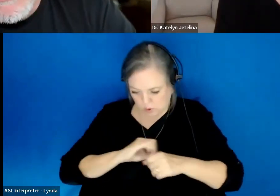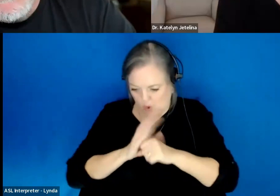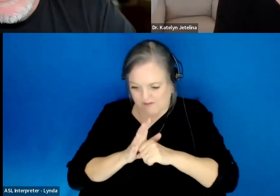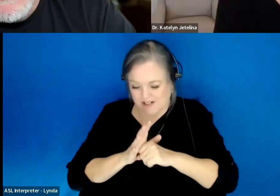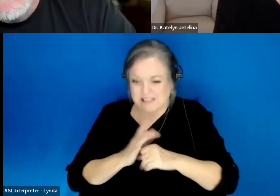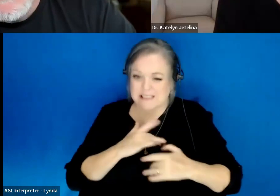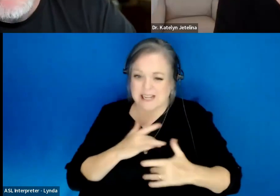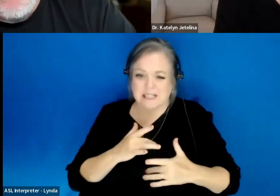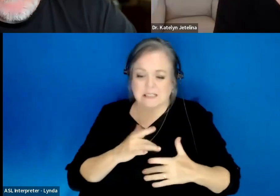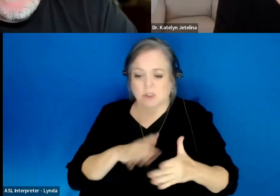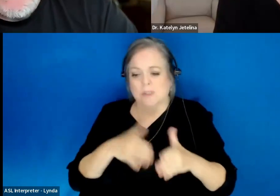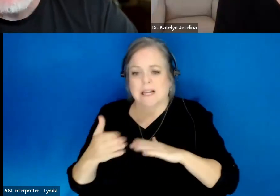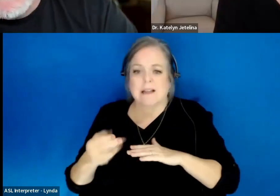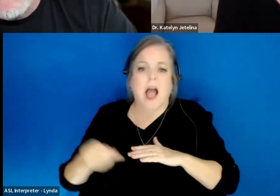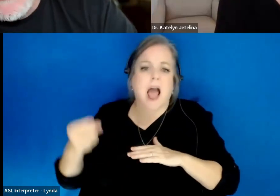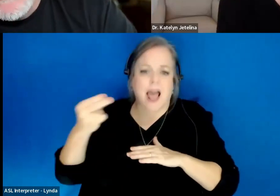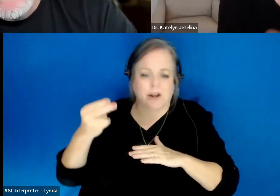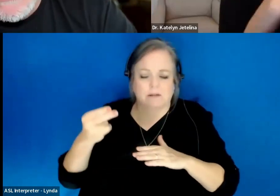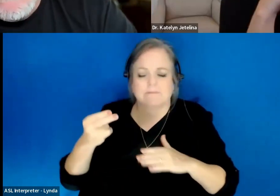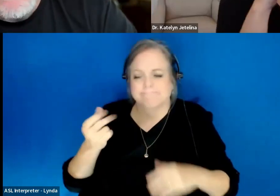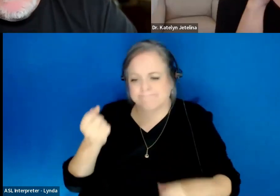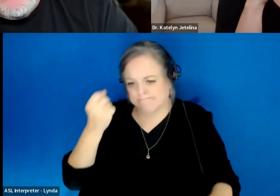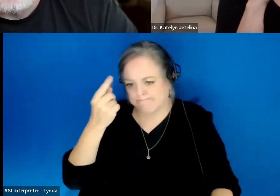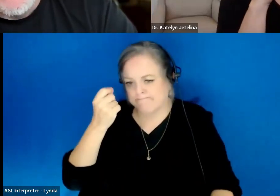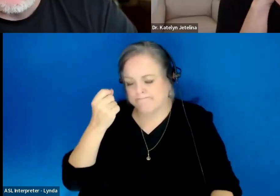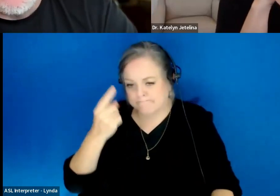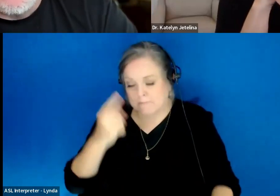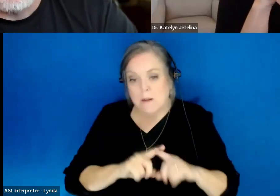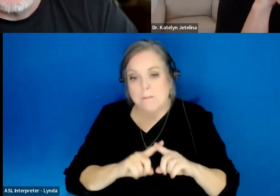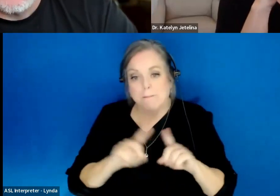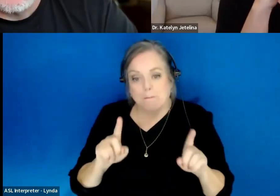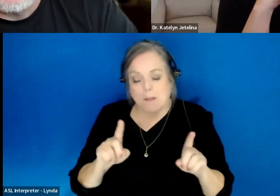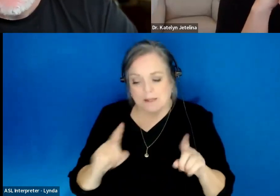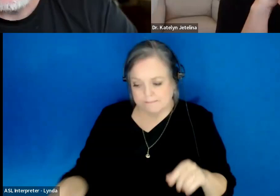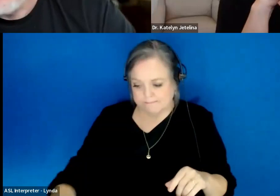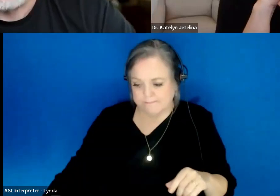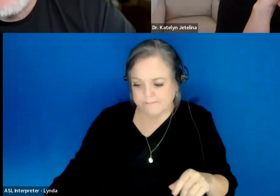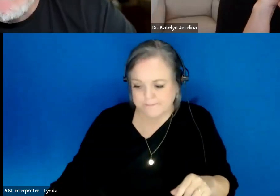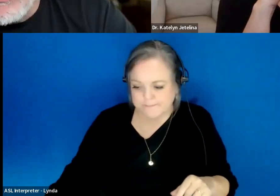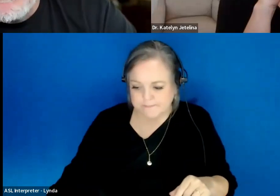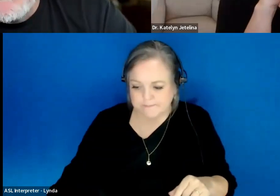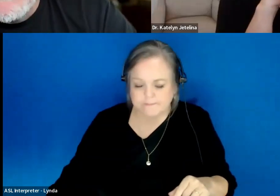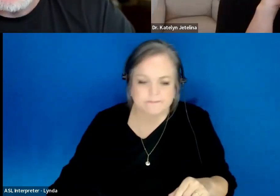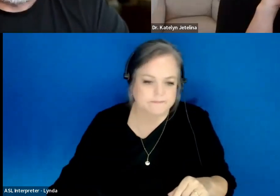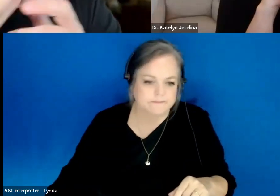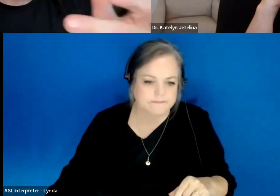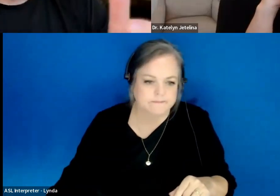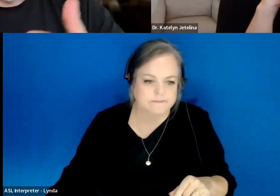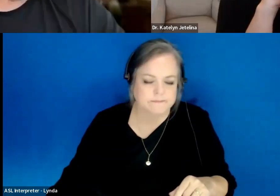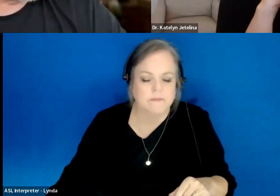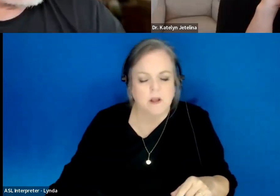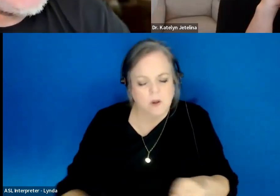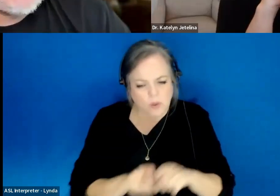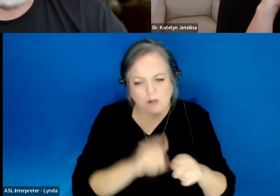was higher. And we get that, we understand that. But we also know that direct support professionals, people